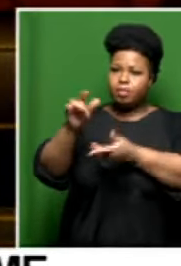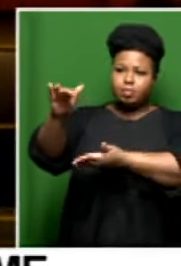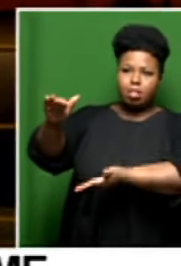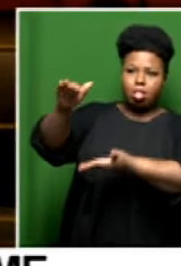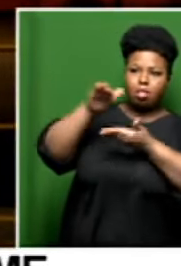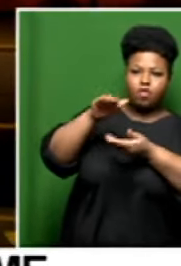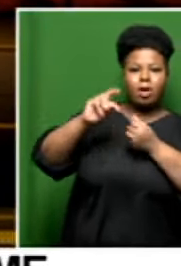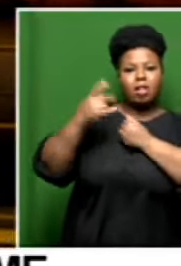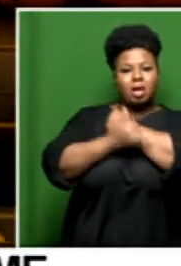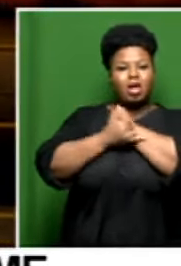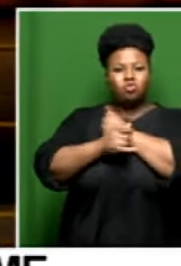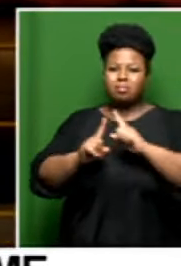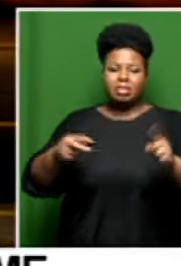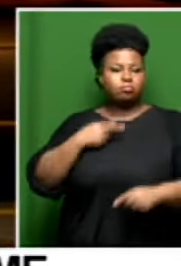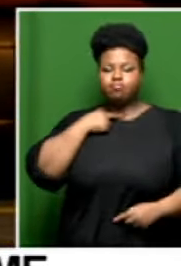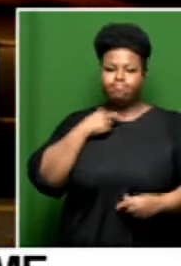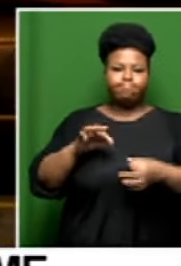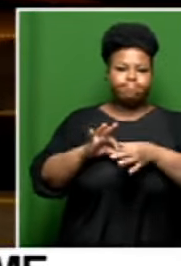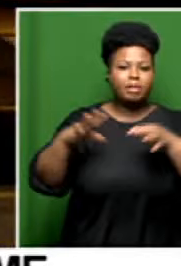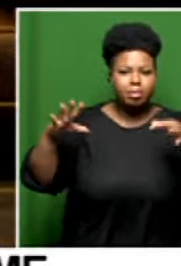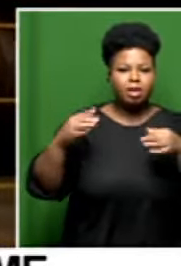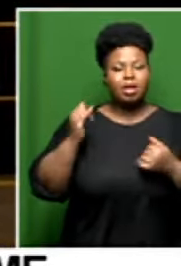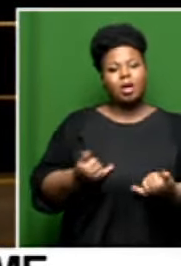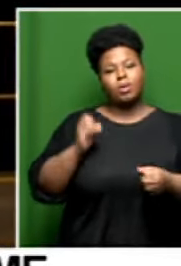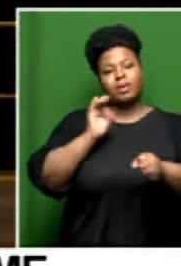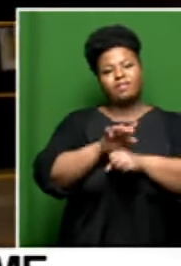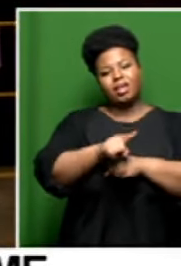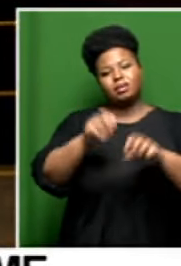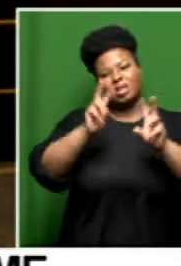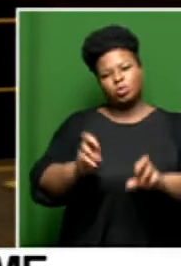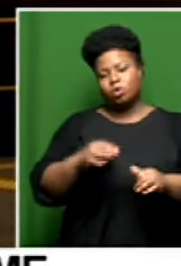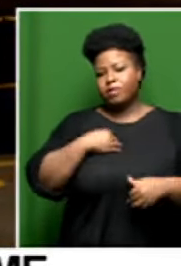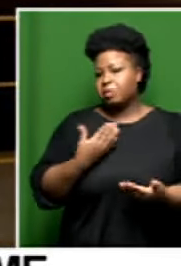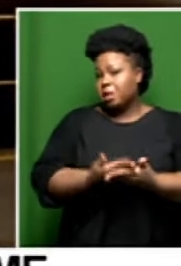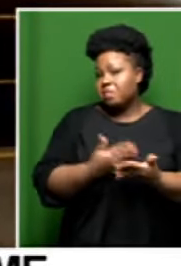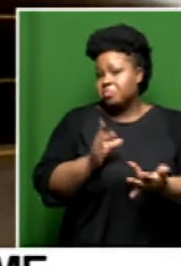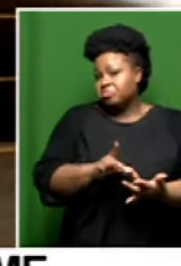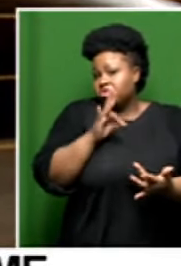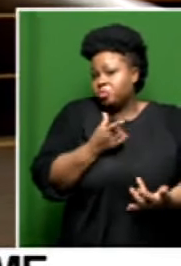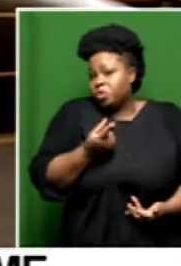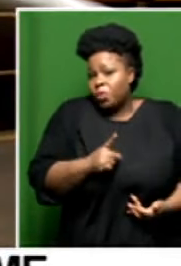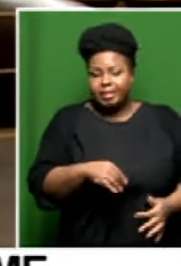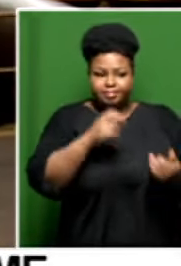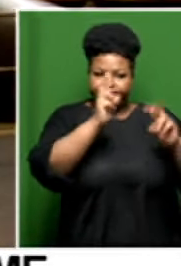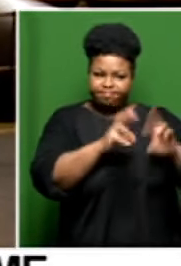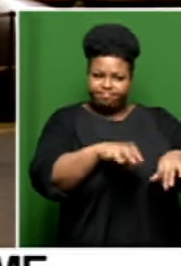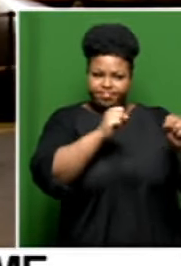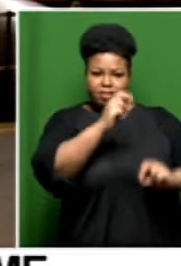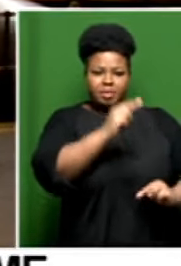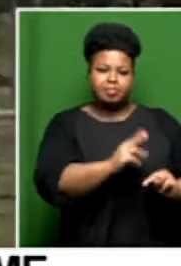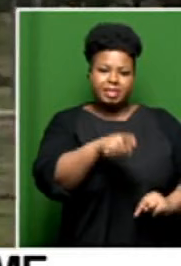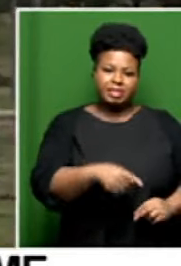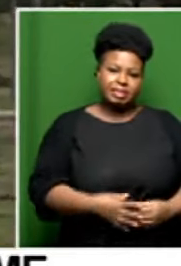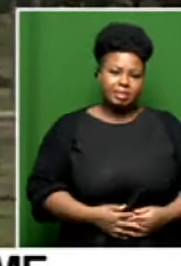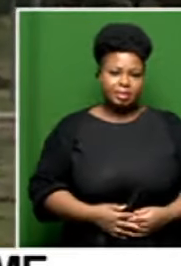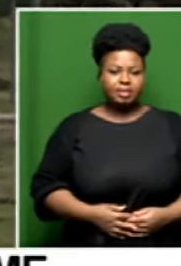but the recent global supply chain disruptions are affecting Eskom's only available option to reduce load shedding. We